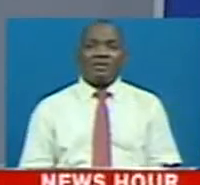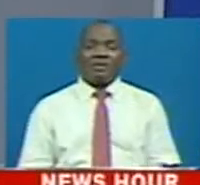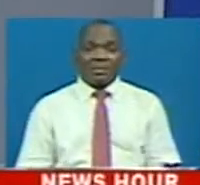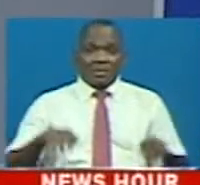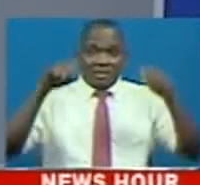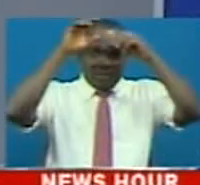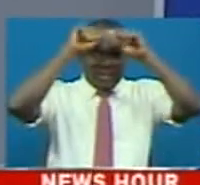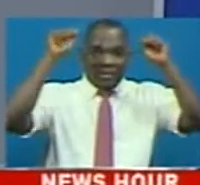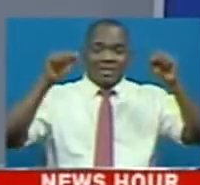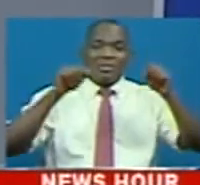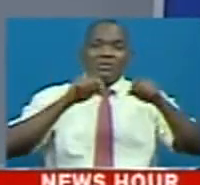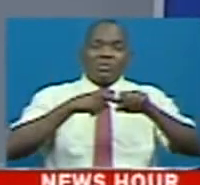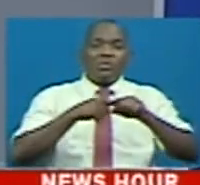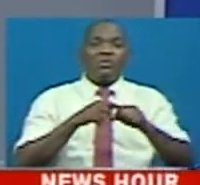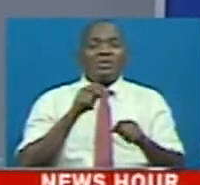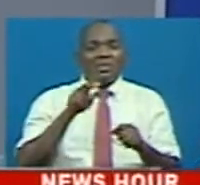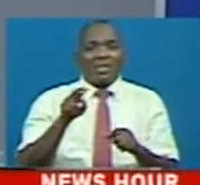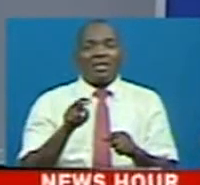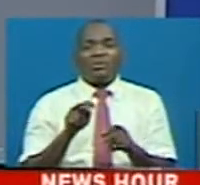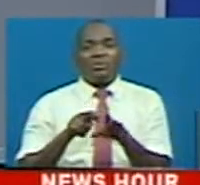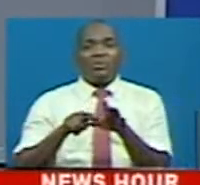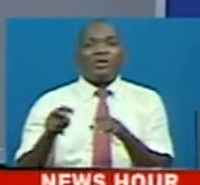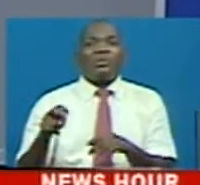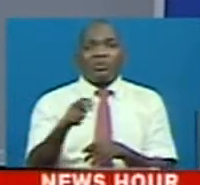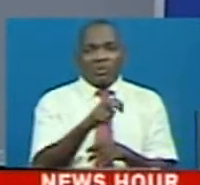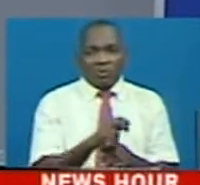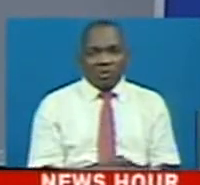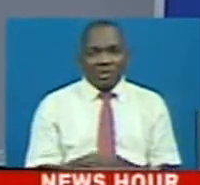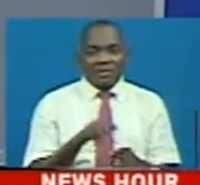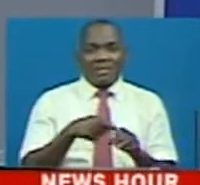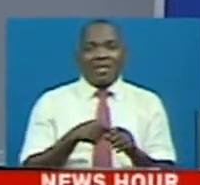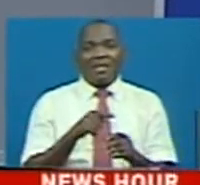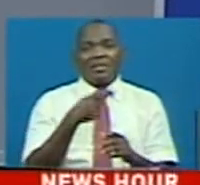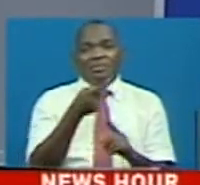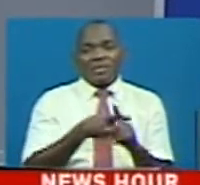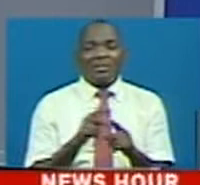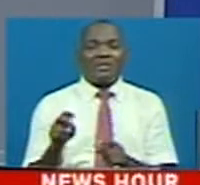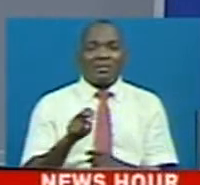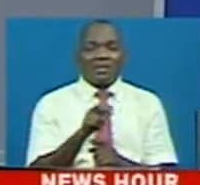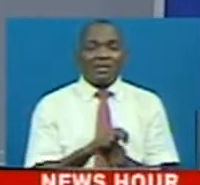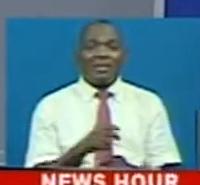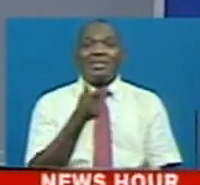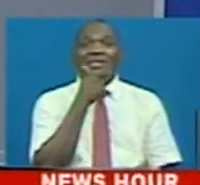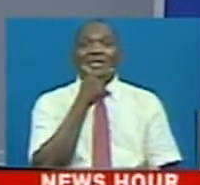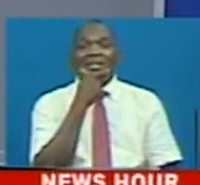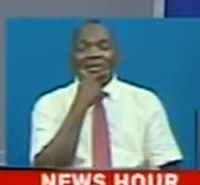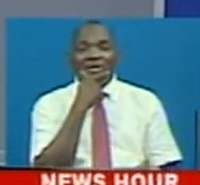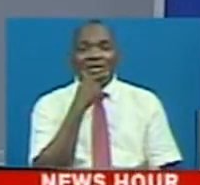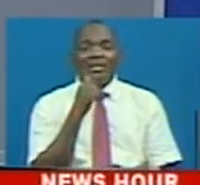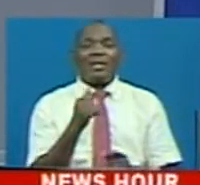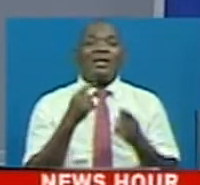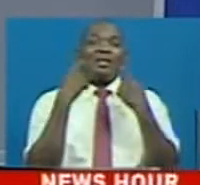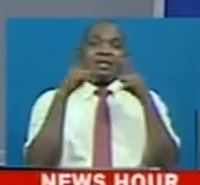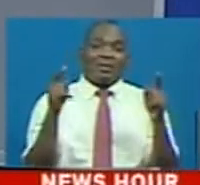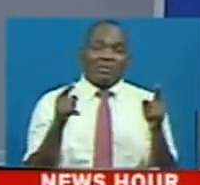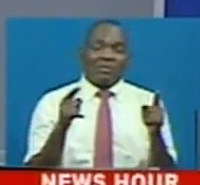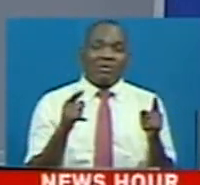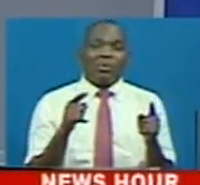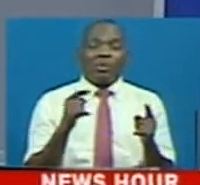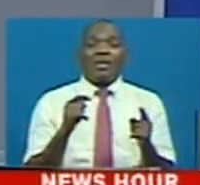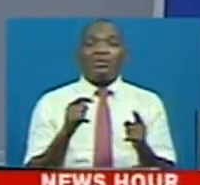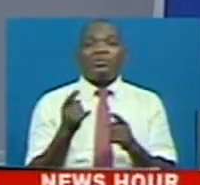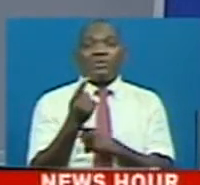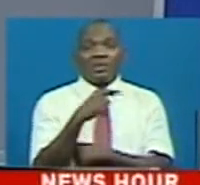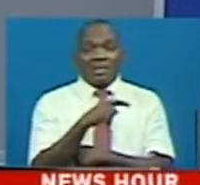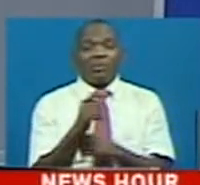The president is set to begin his annual regional tour of the country from next month. President Akufo-Addo, who announced this at the seat of